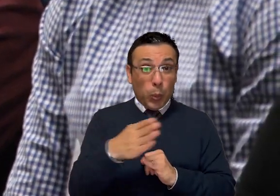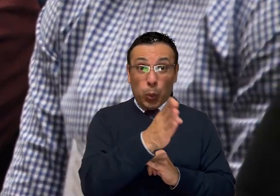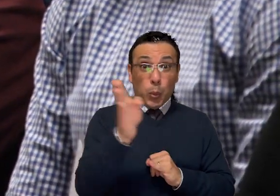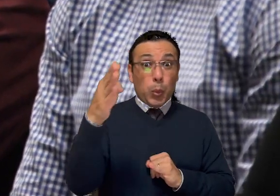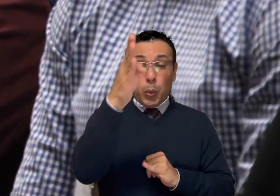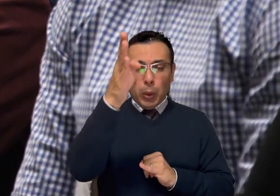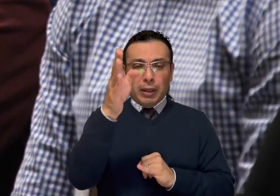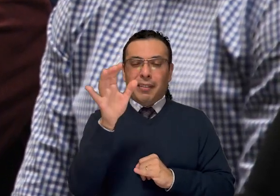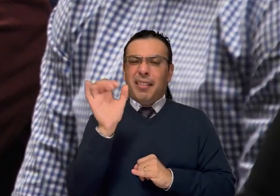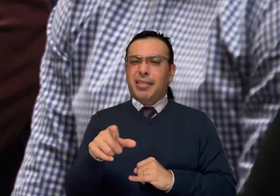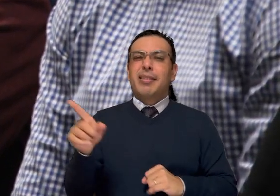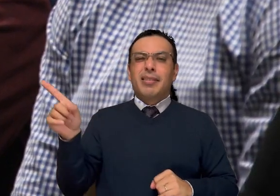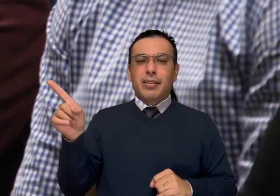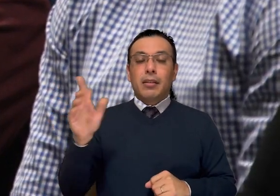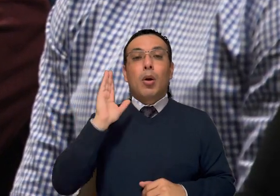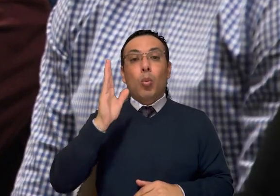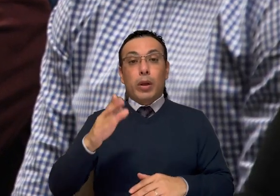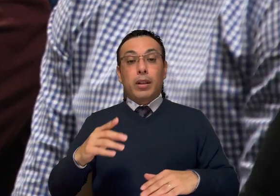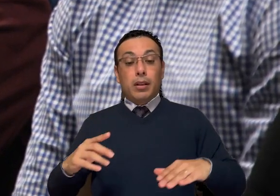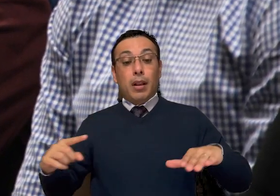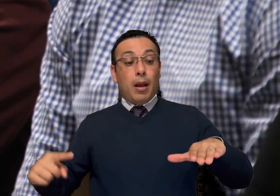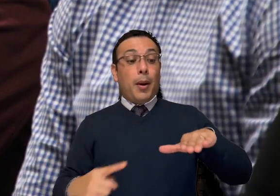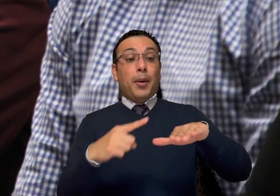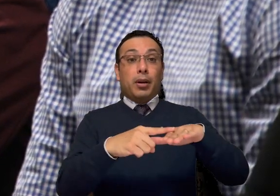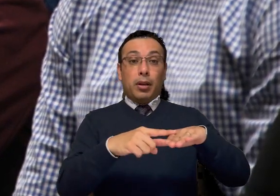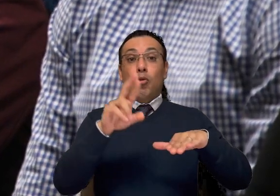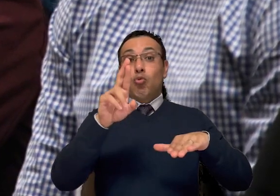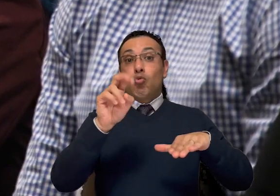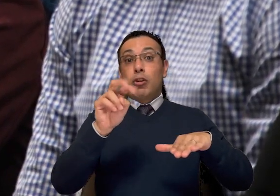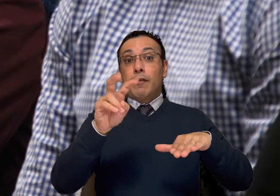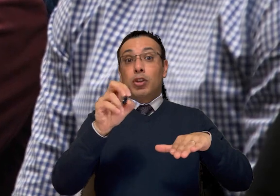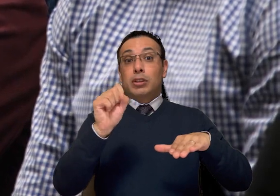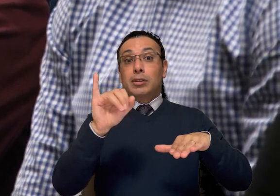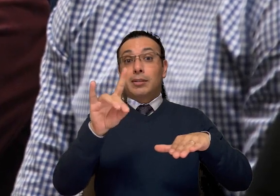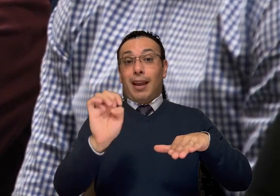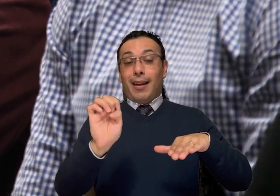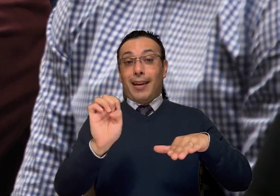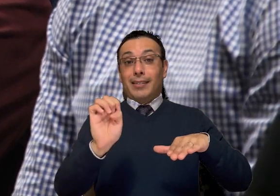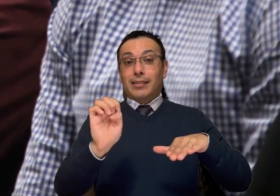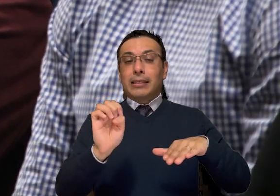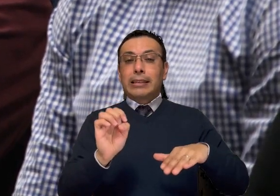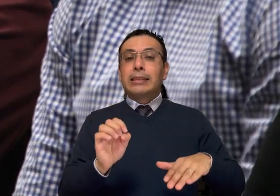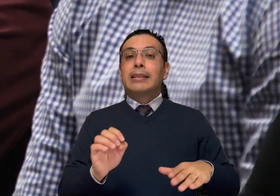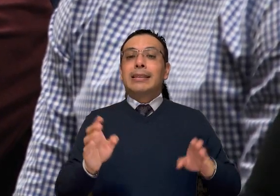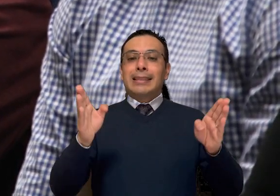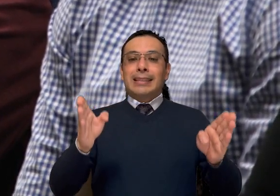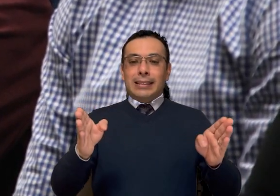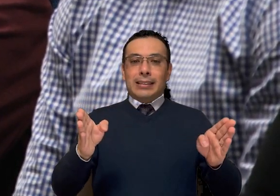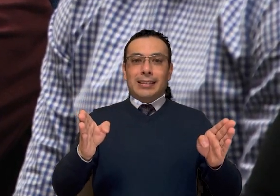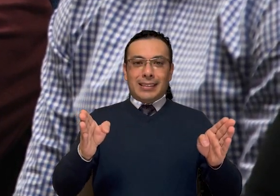on Riverside, and that will be between the super block and the foundation block. We